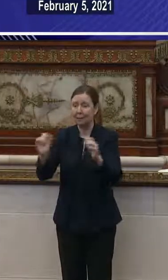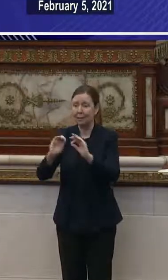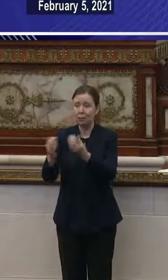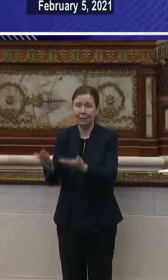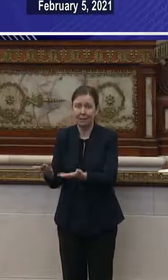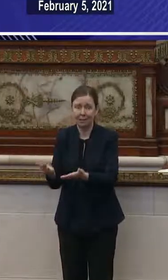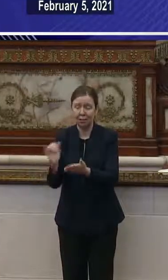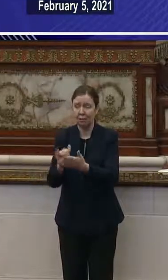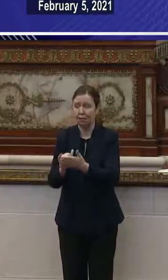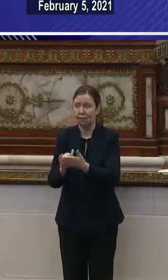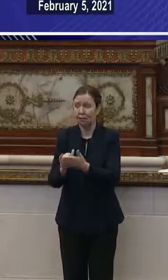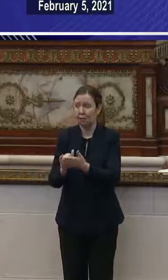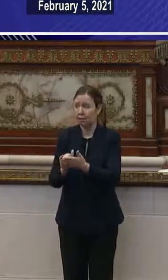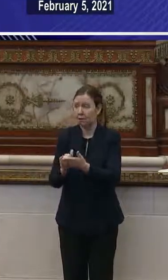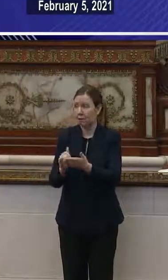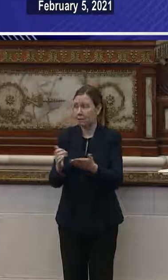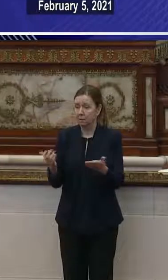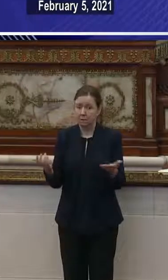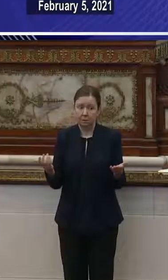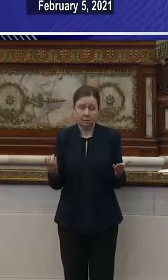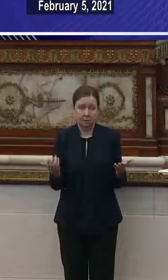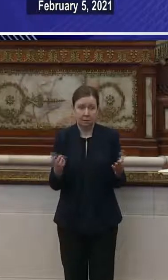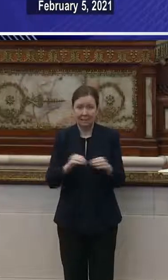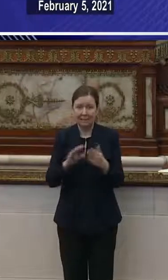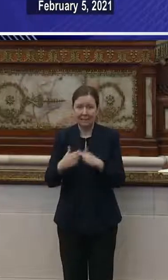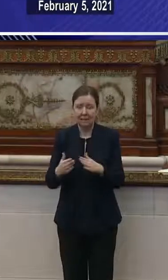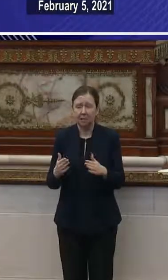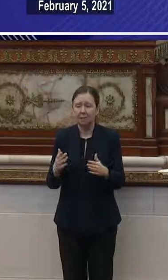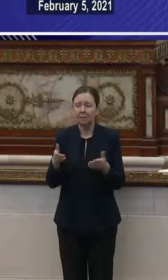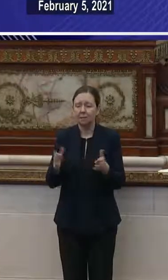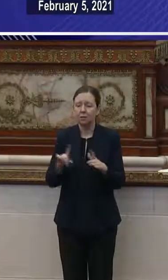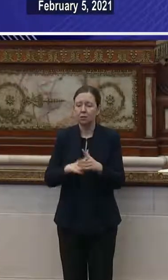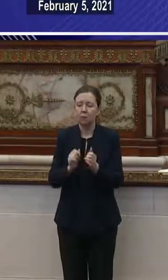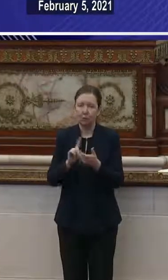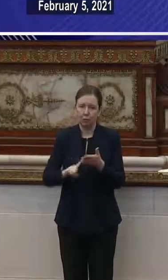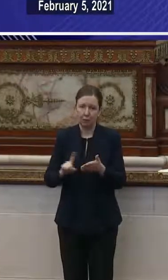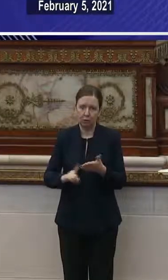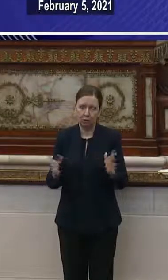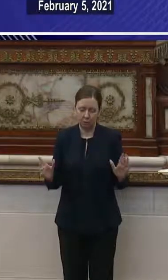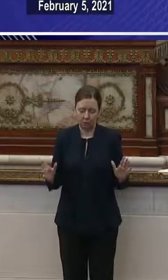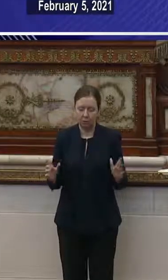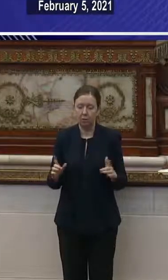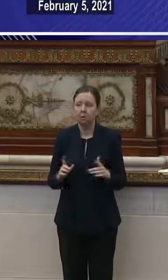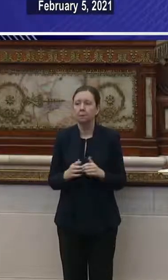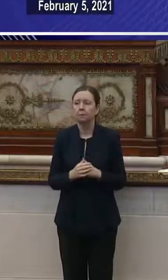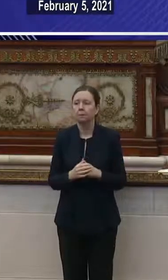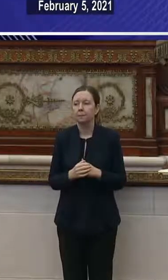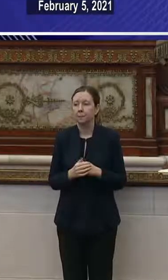organization vaccinating anybody in the city. Let's start with the research question, then I'll lead into the next question.